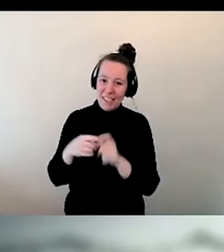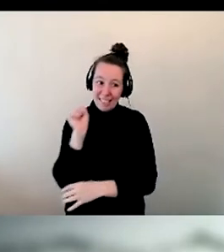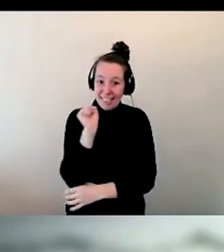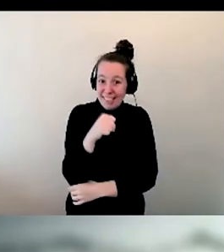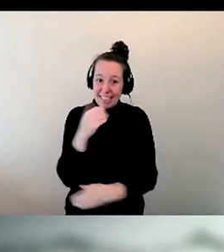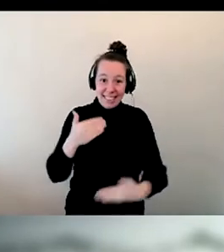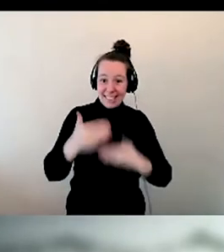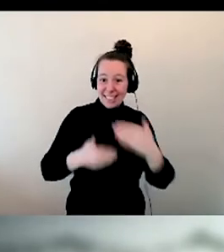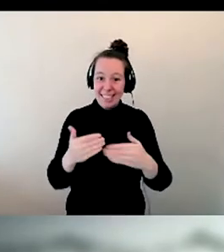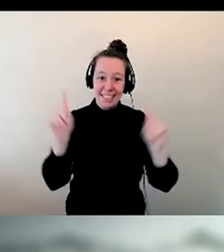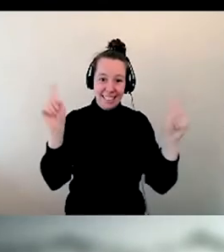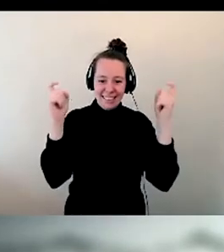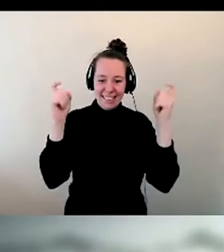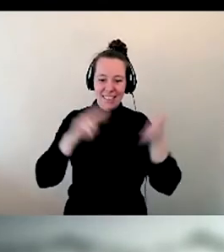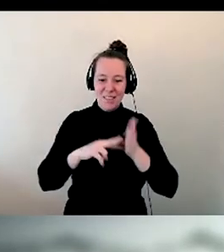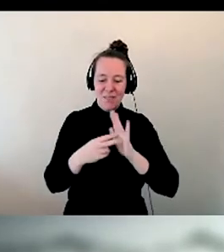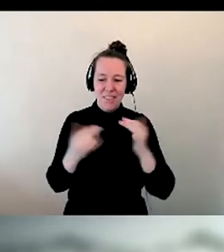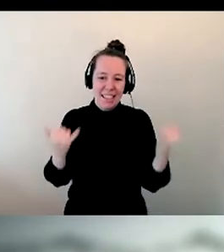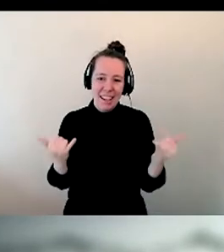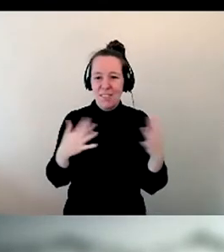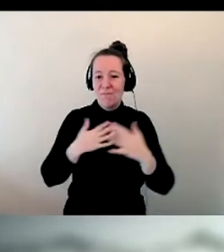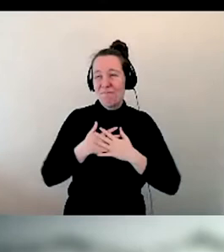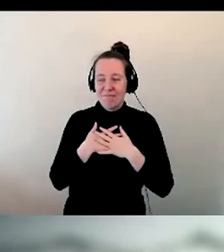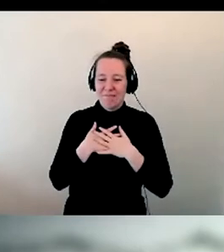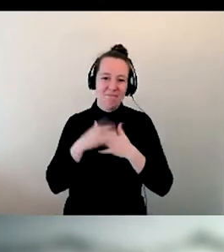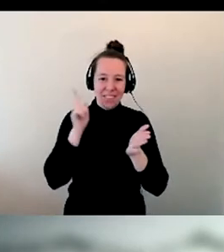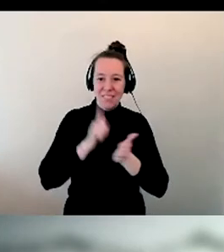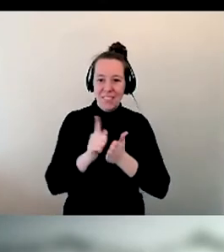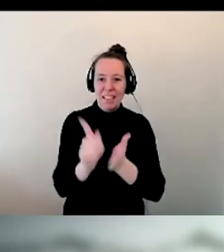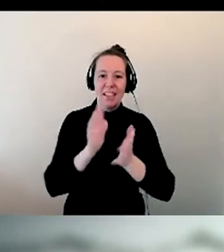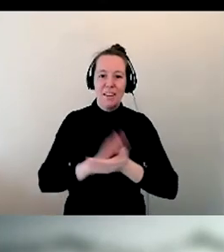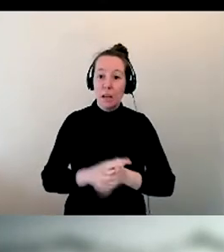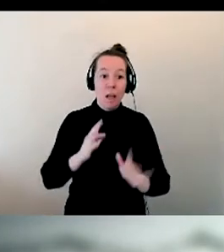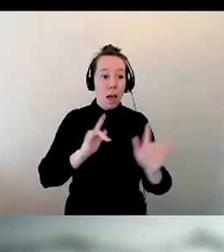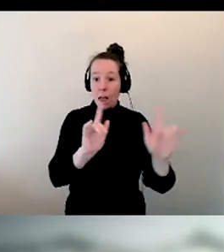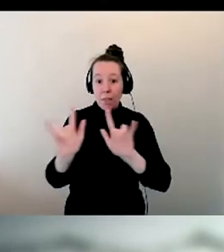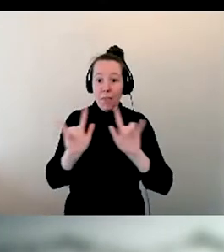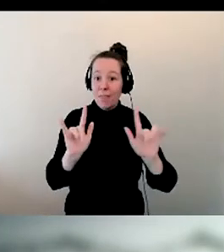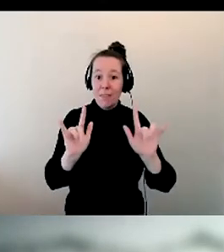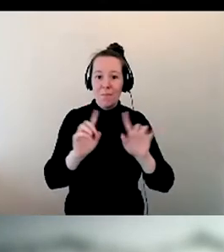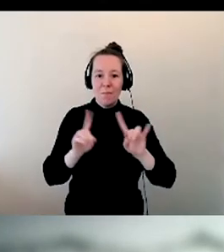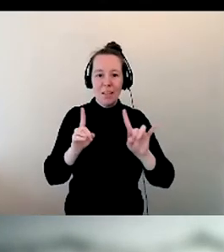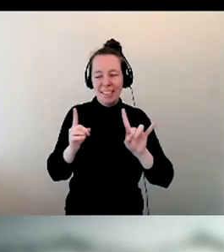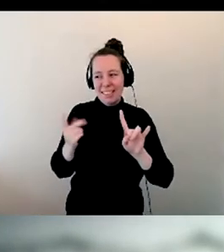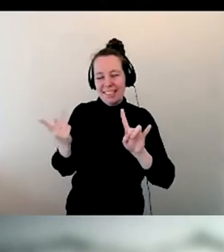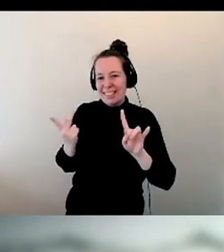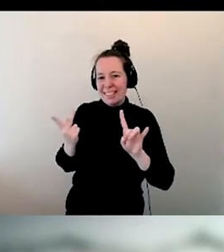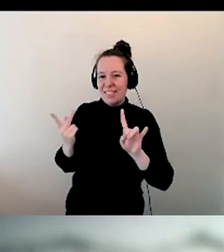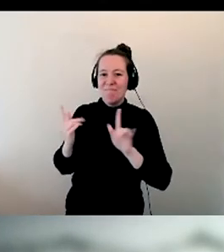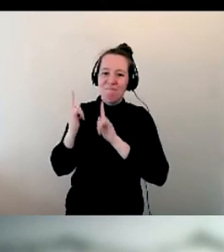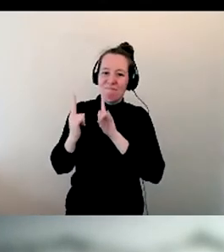have like this mutual girl crush, and I love her, and I love everyone here. But I think it just goes to show how much this community